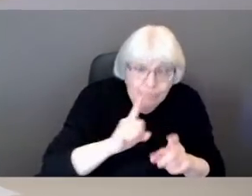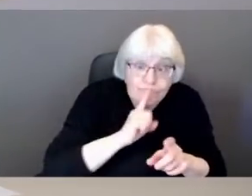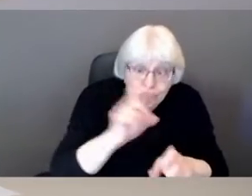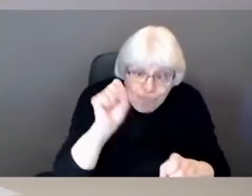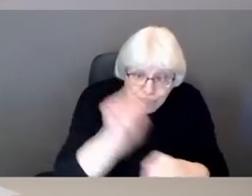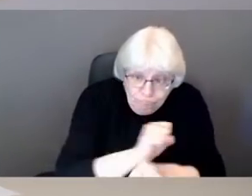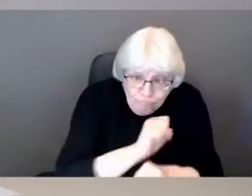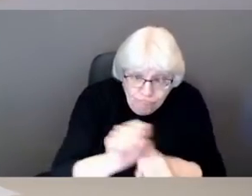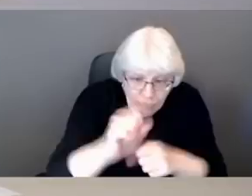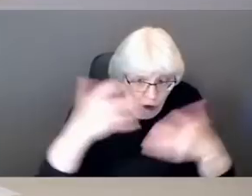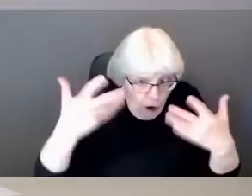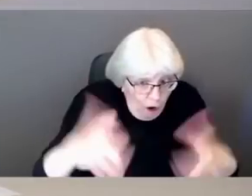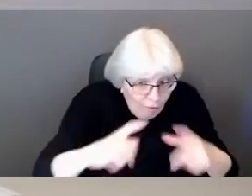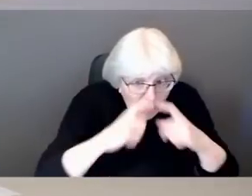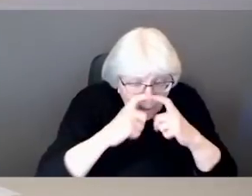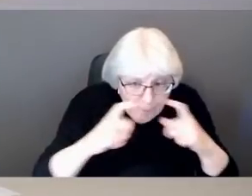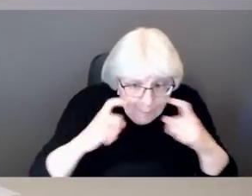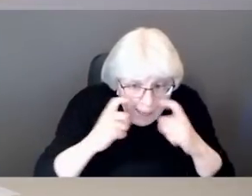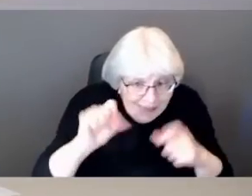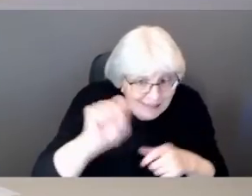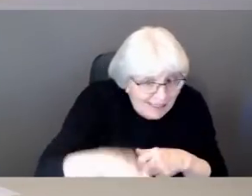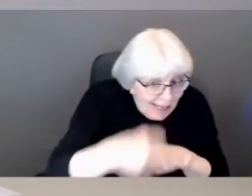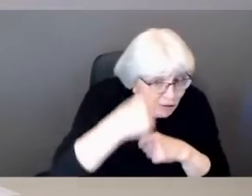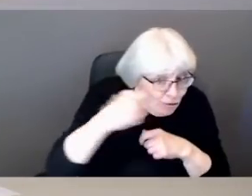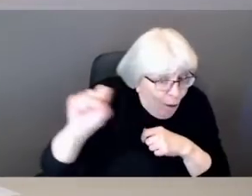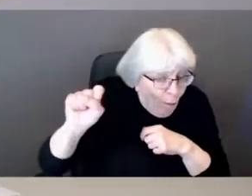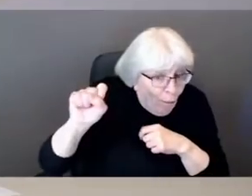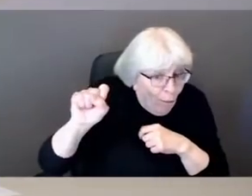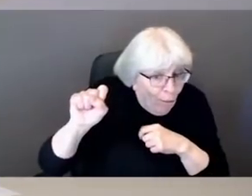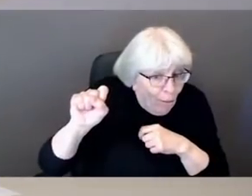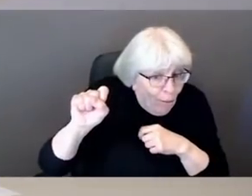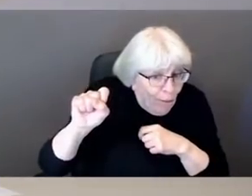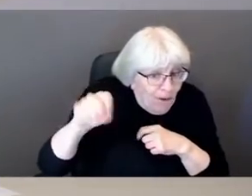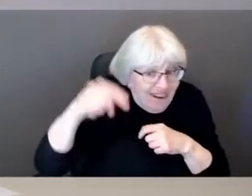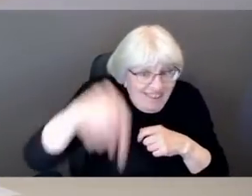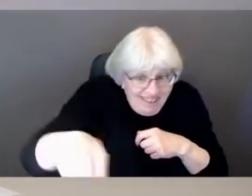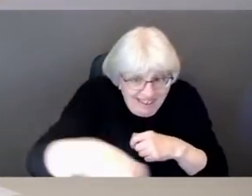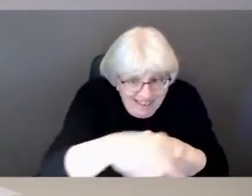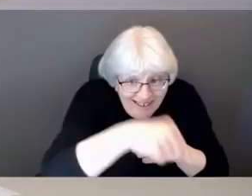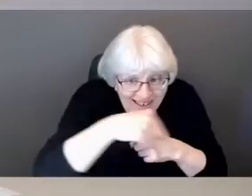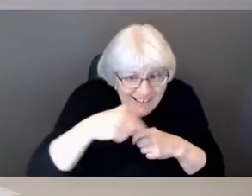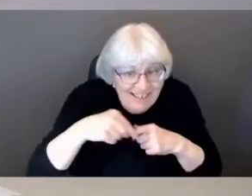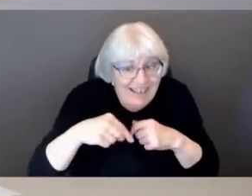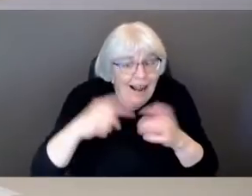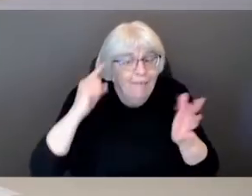both the case and the other people around them. For instance,